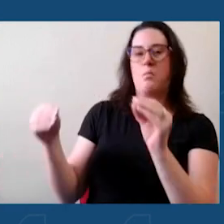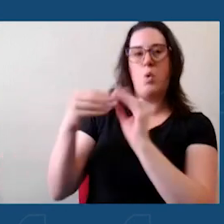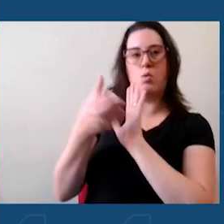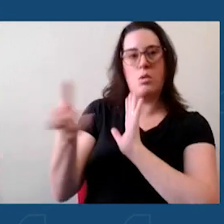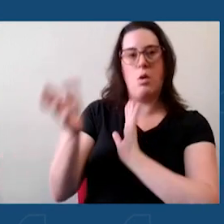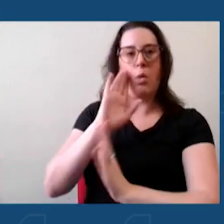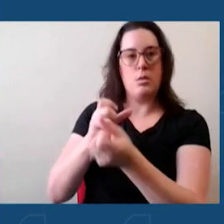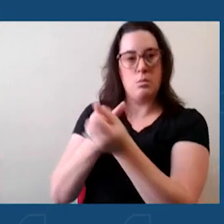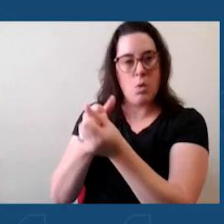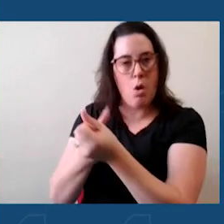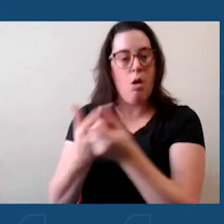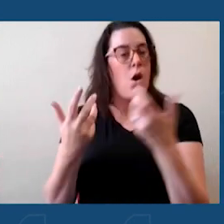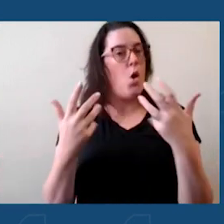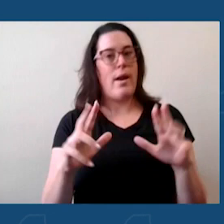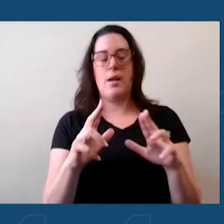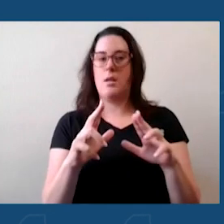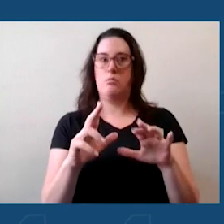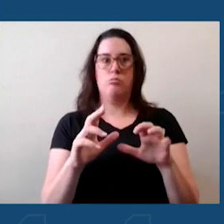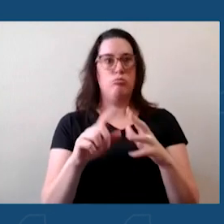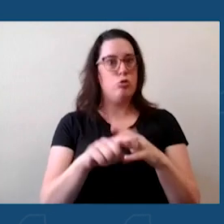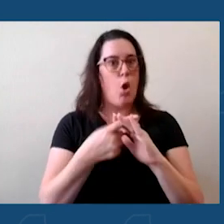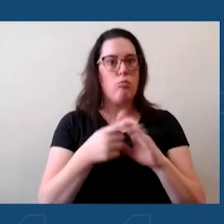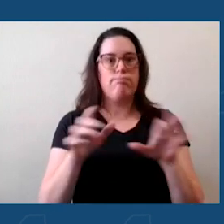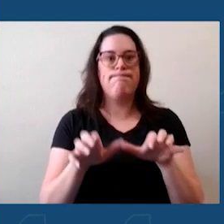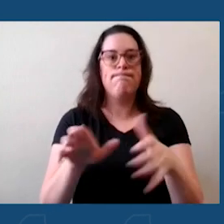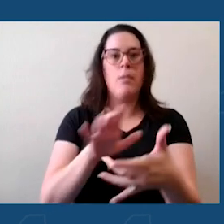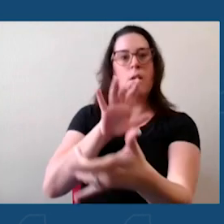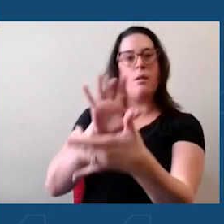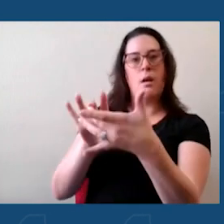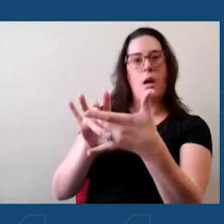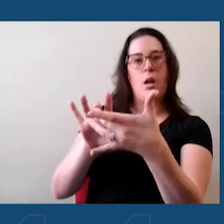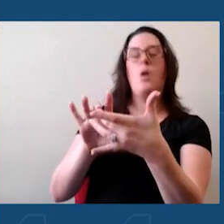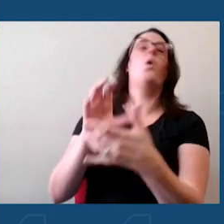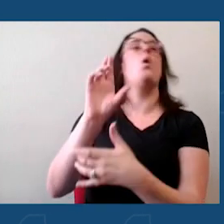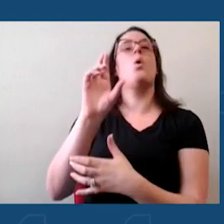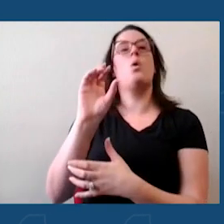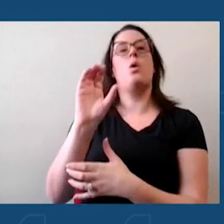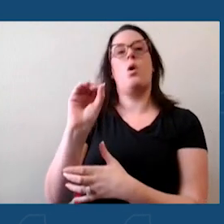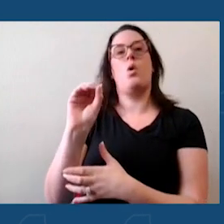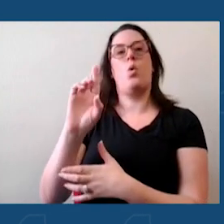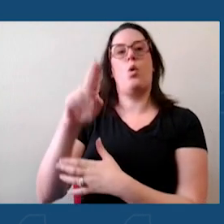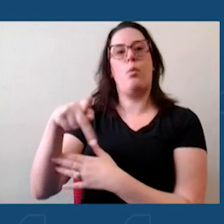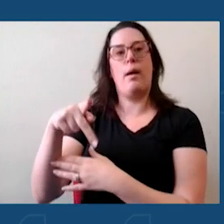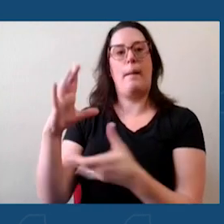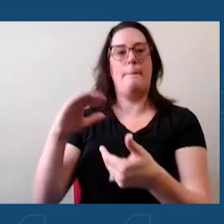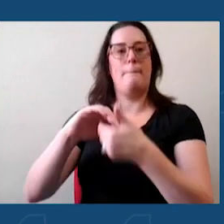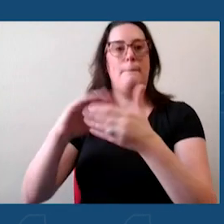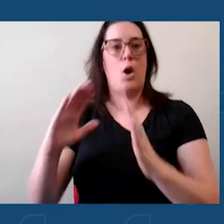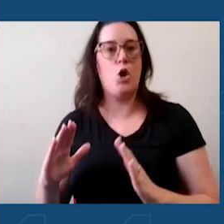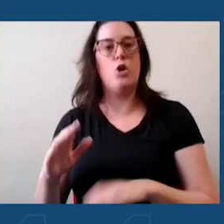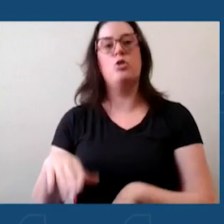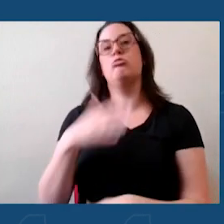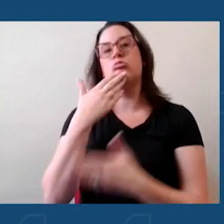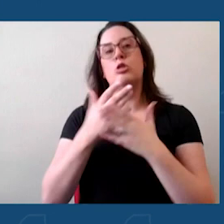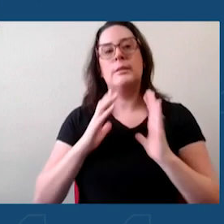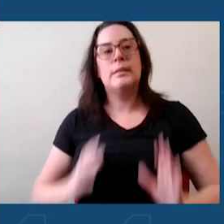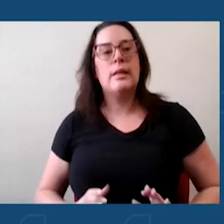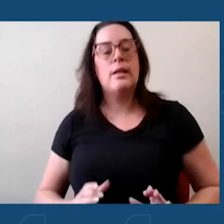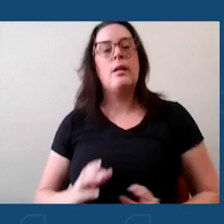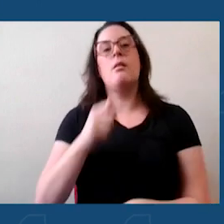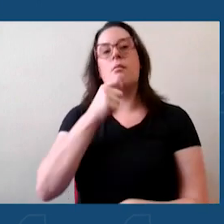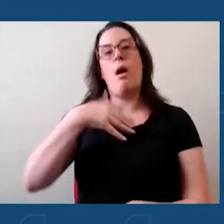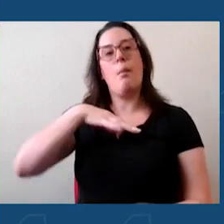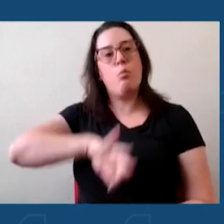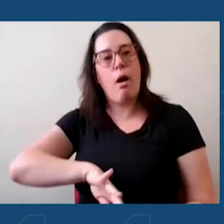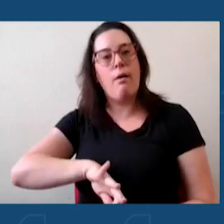already done in a proactive way was reach out to corporate partners, good citizens in our not-for-profit community, to coordinate donations